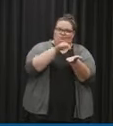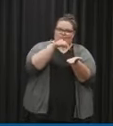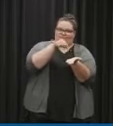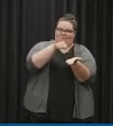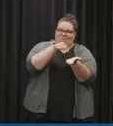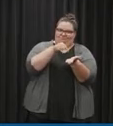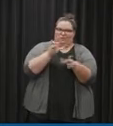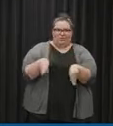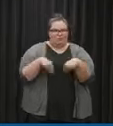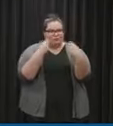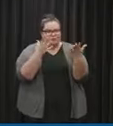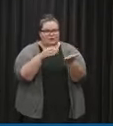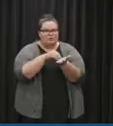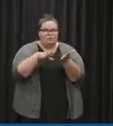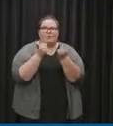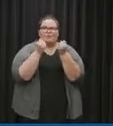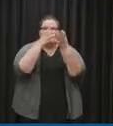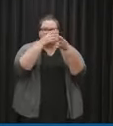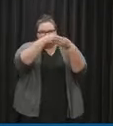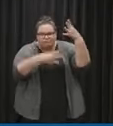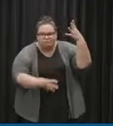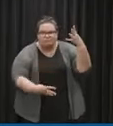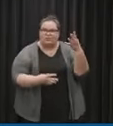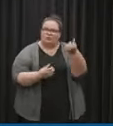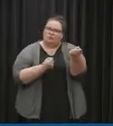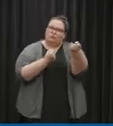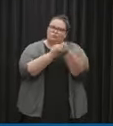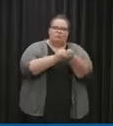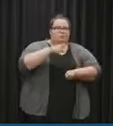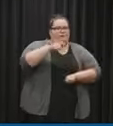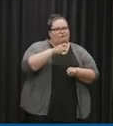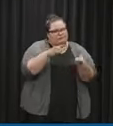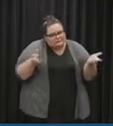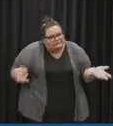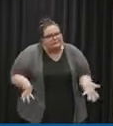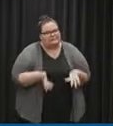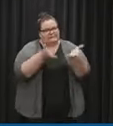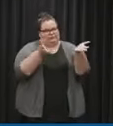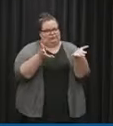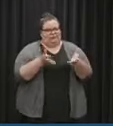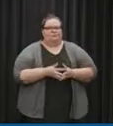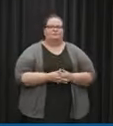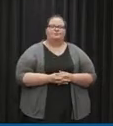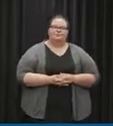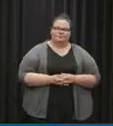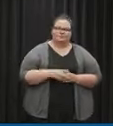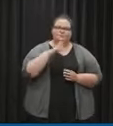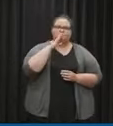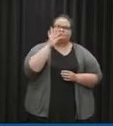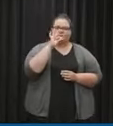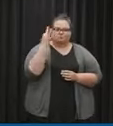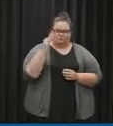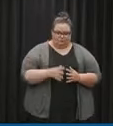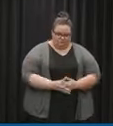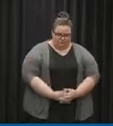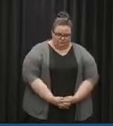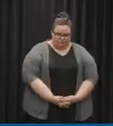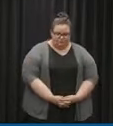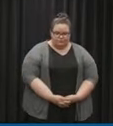providing to our students right now. So they really deserve a lot of support and a lot of encouragement at this point in time. Alors, avant que je commence, je voulais